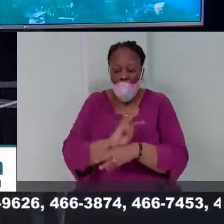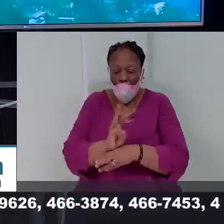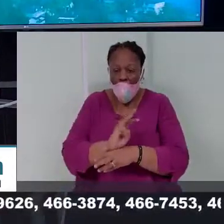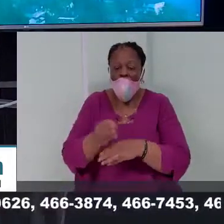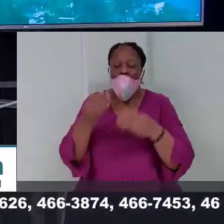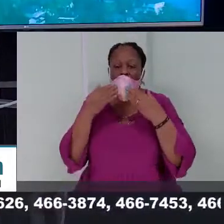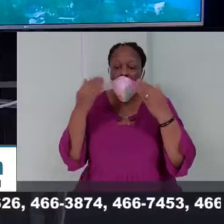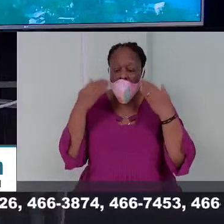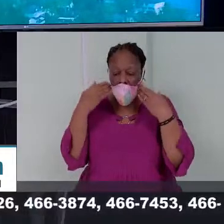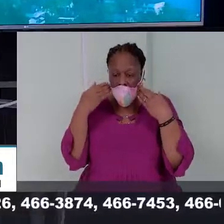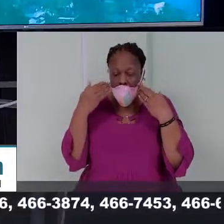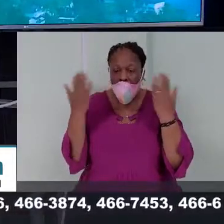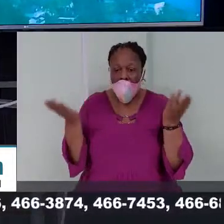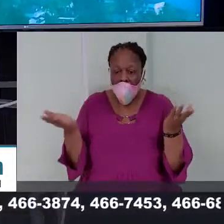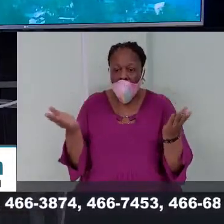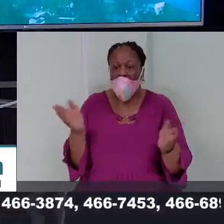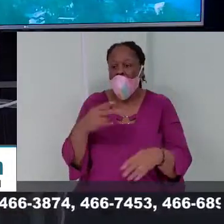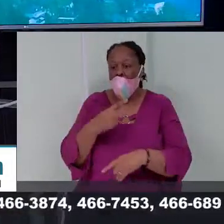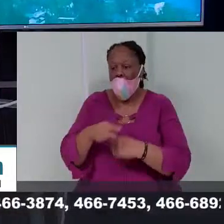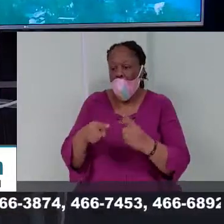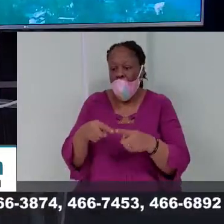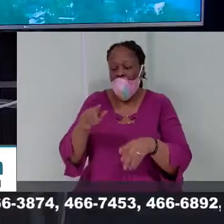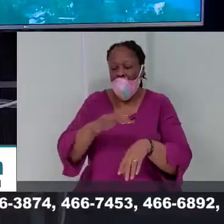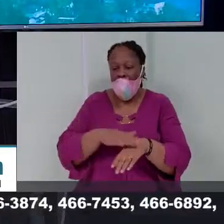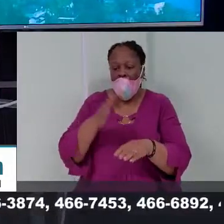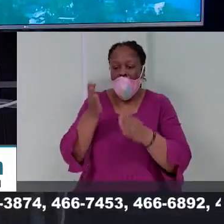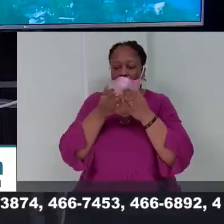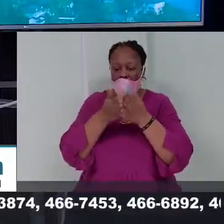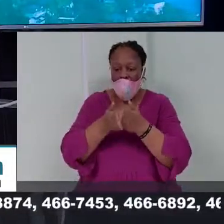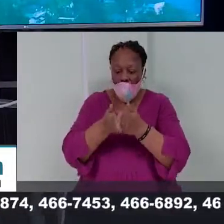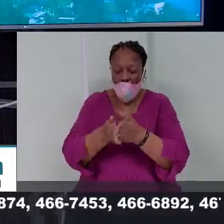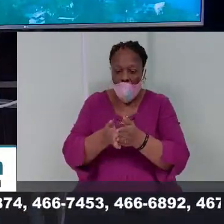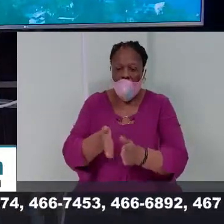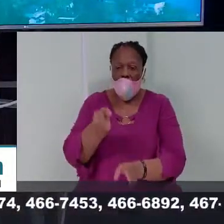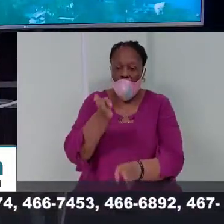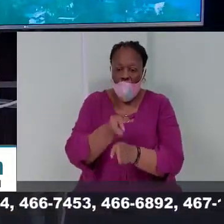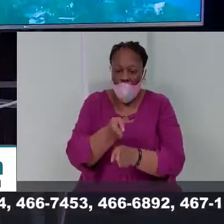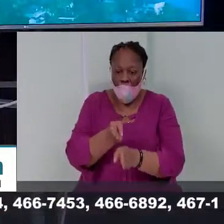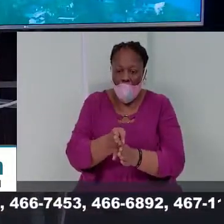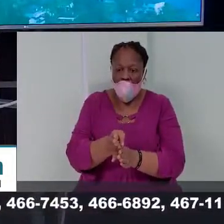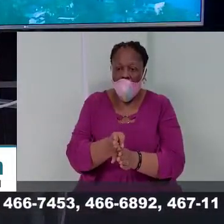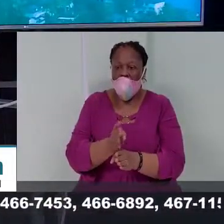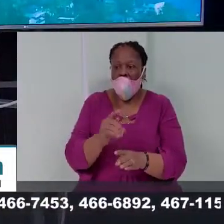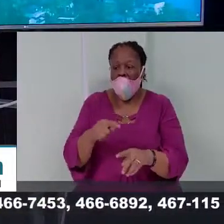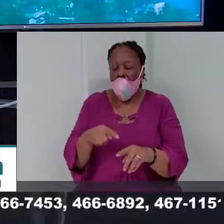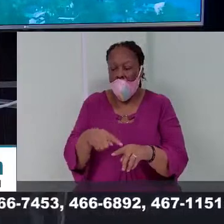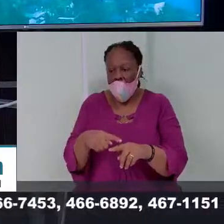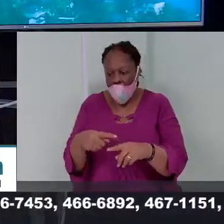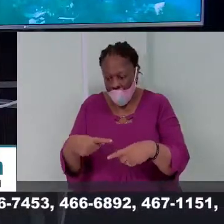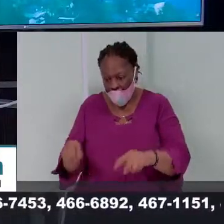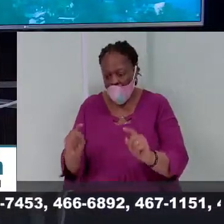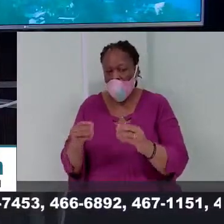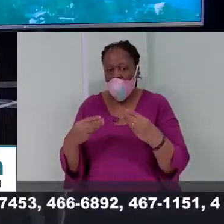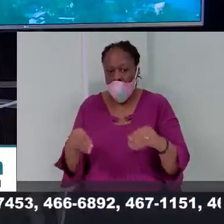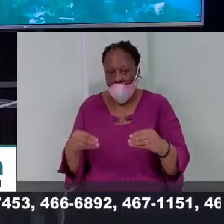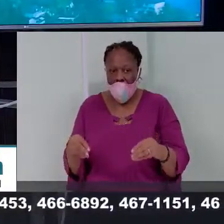How many tickets have been given for violations of not wearing masks?